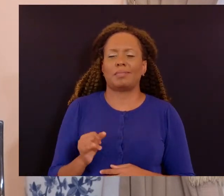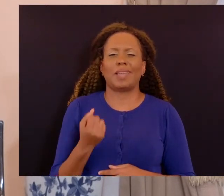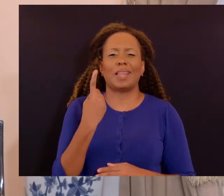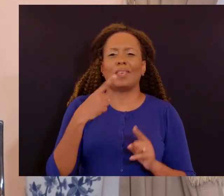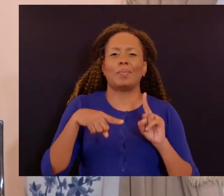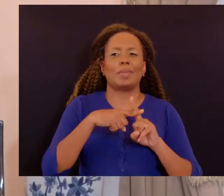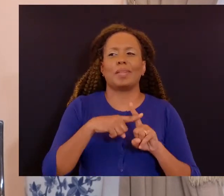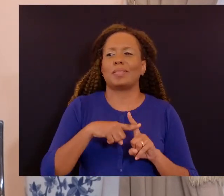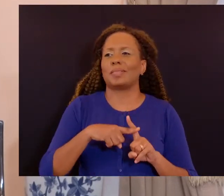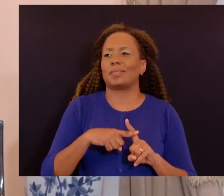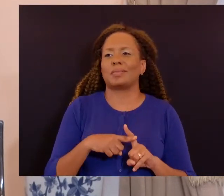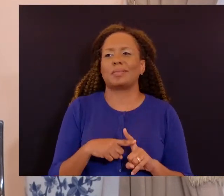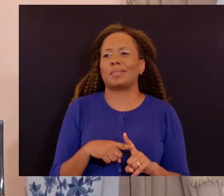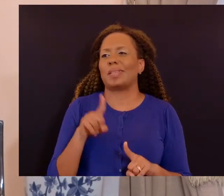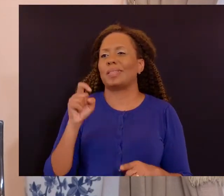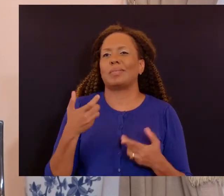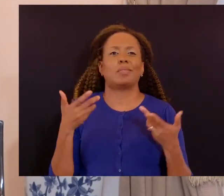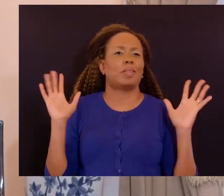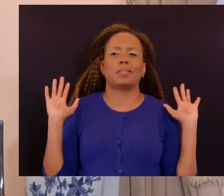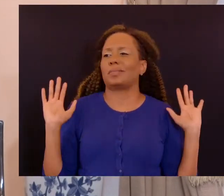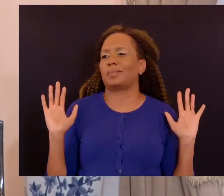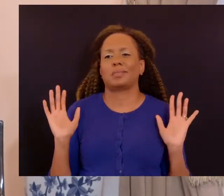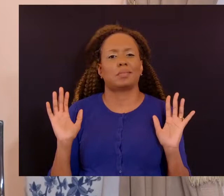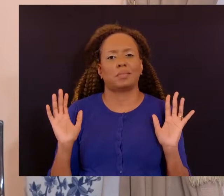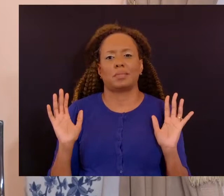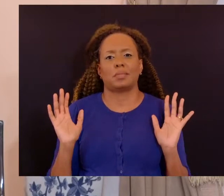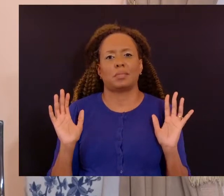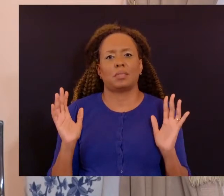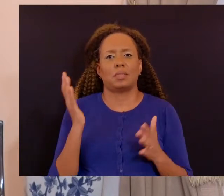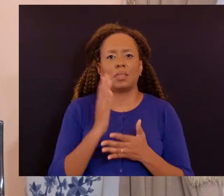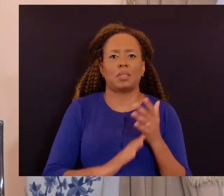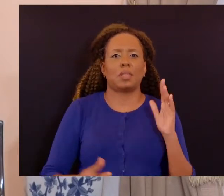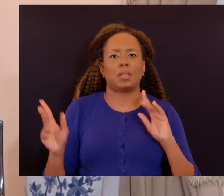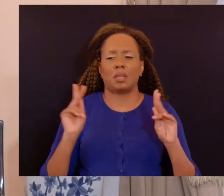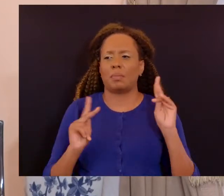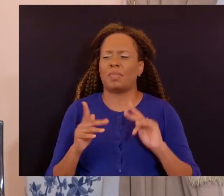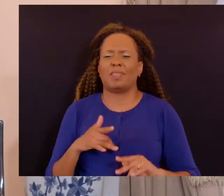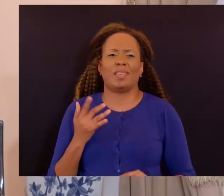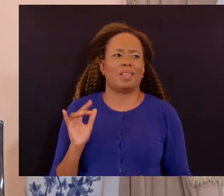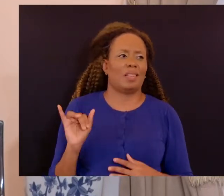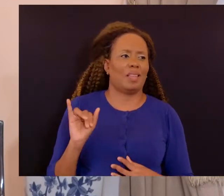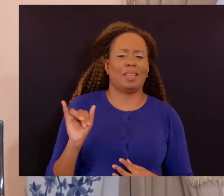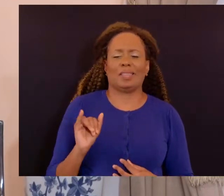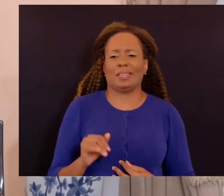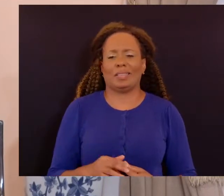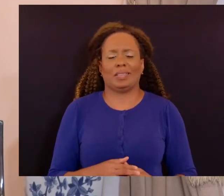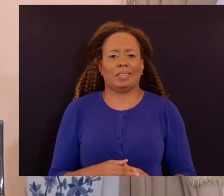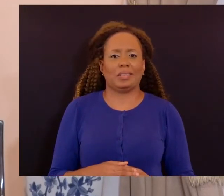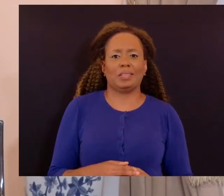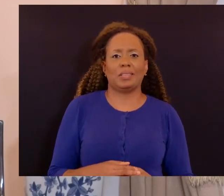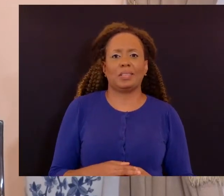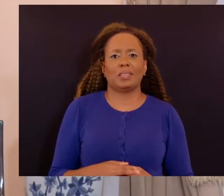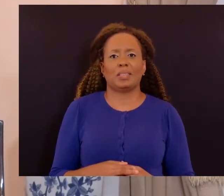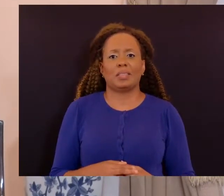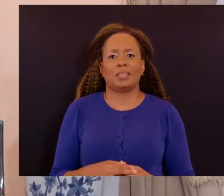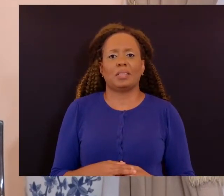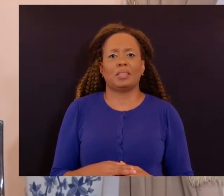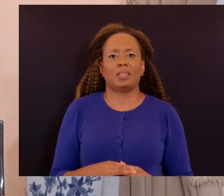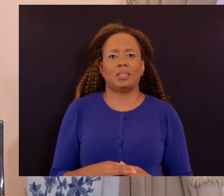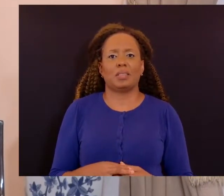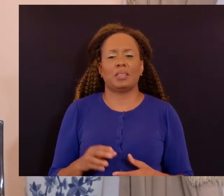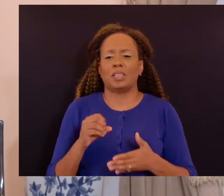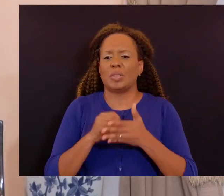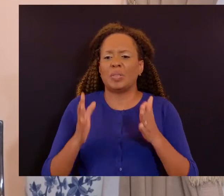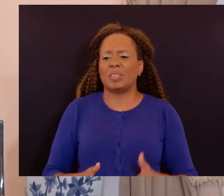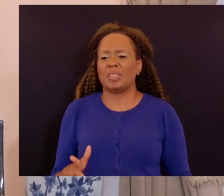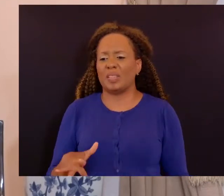in terms, not just as an exit examination, but certainly as a means of making students feel as though they are not